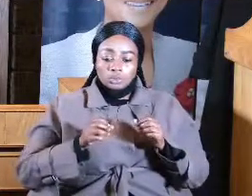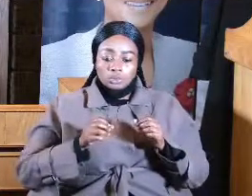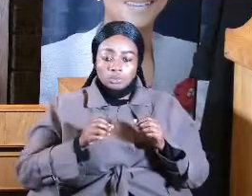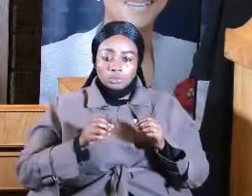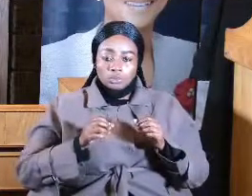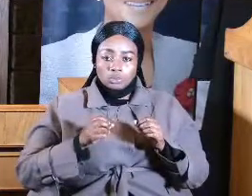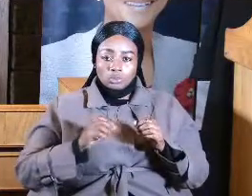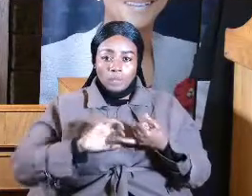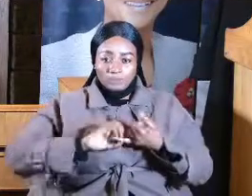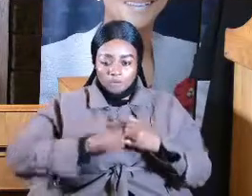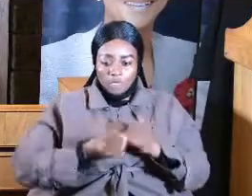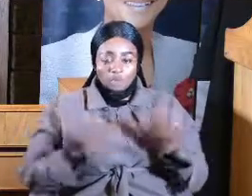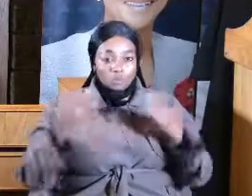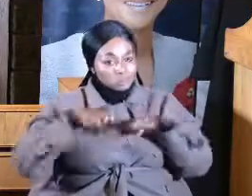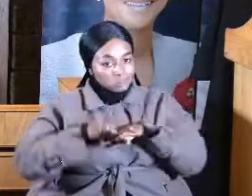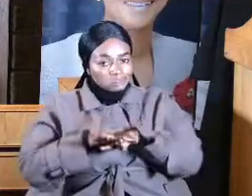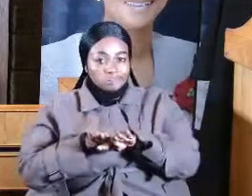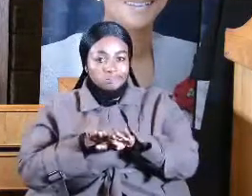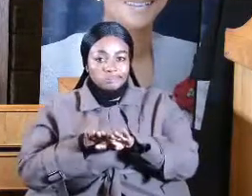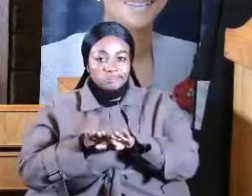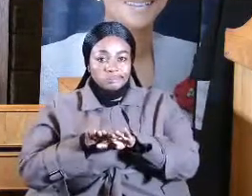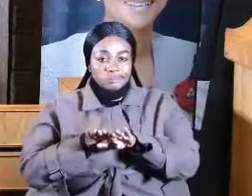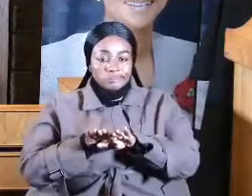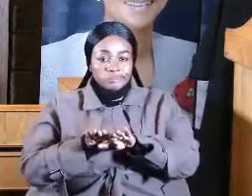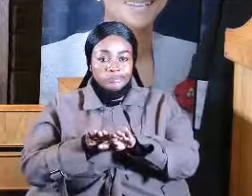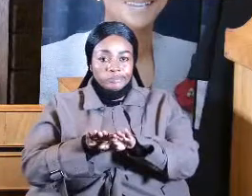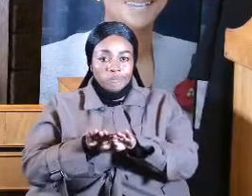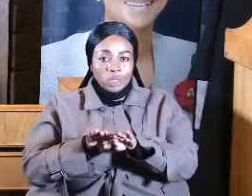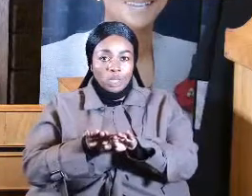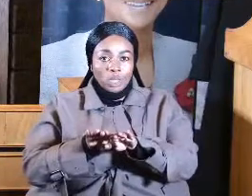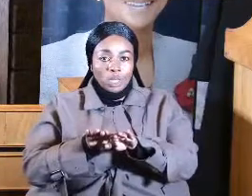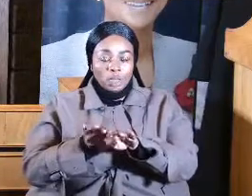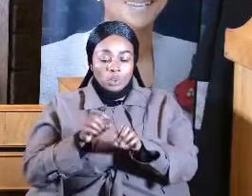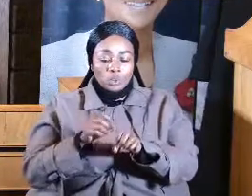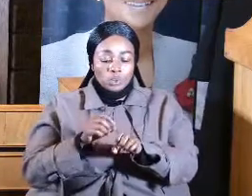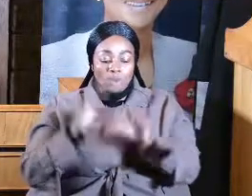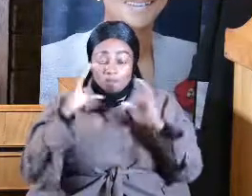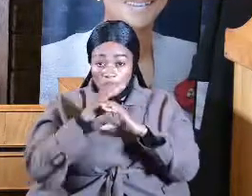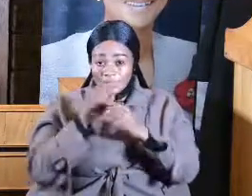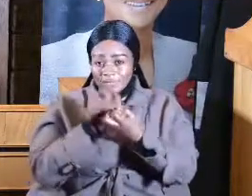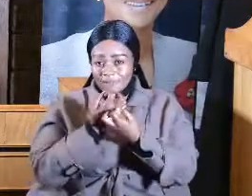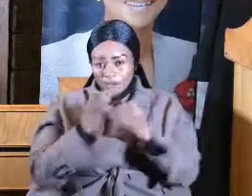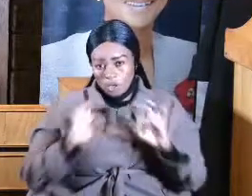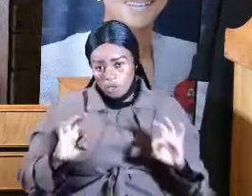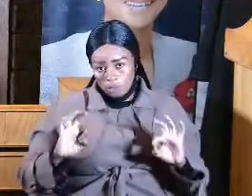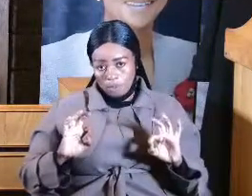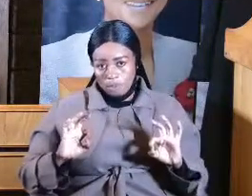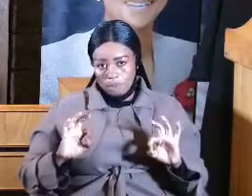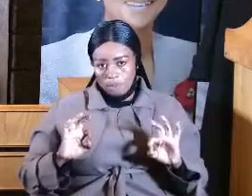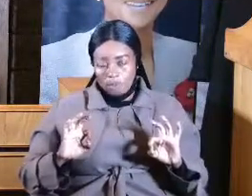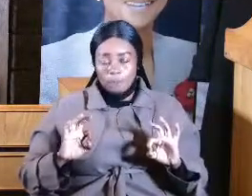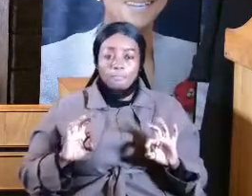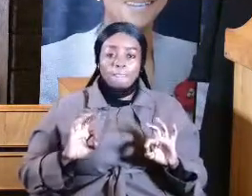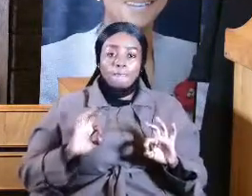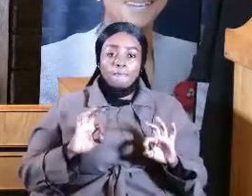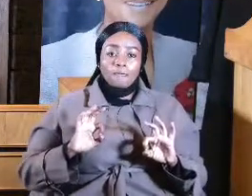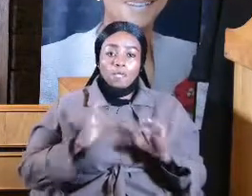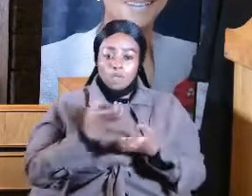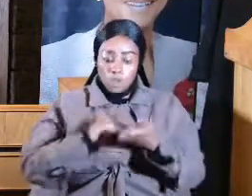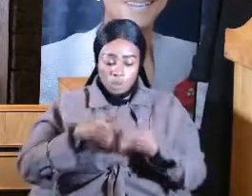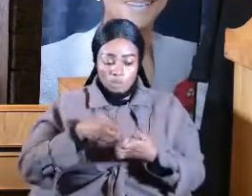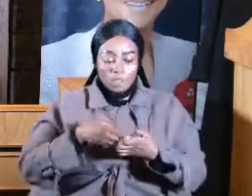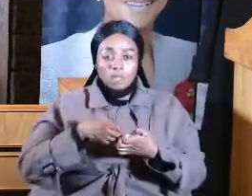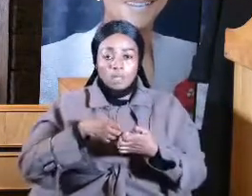about emancipation, you talk freedom. Emancipation is any effort to procure economic and